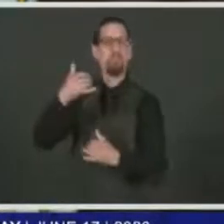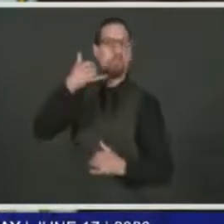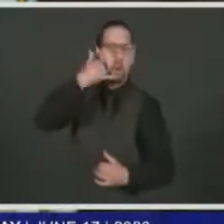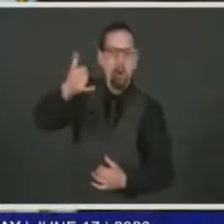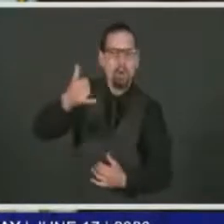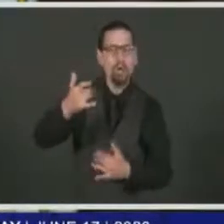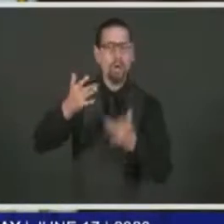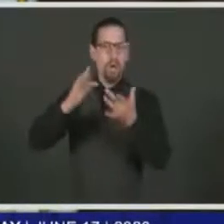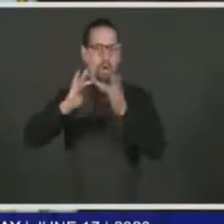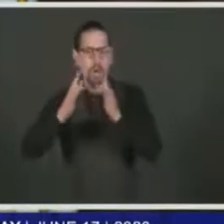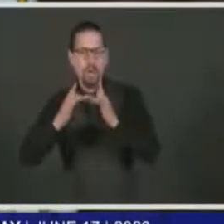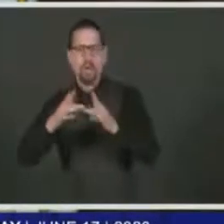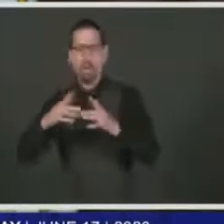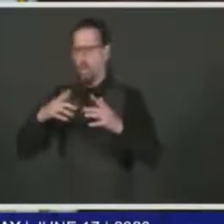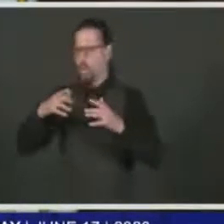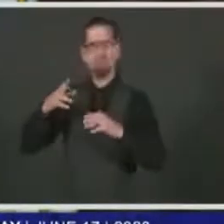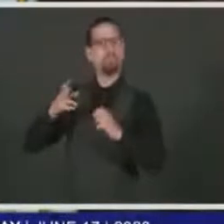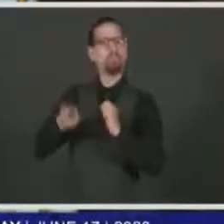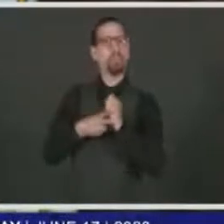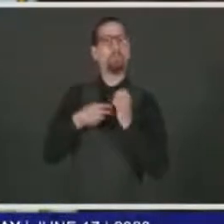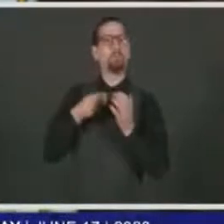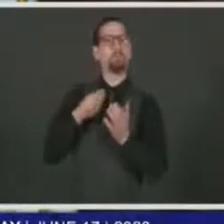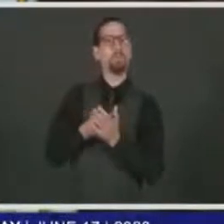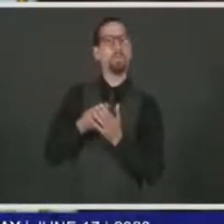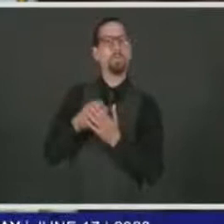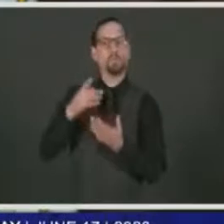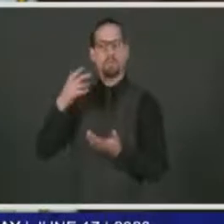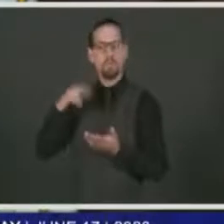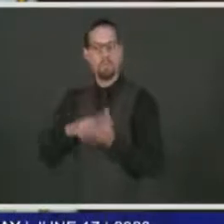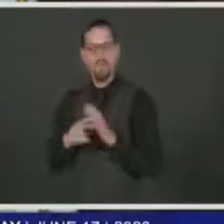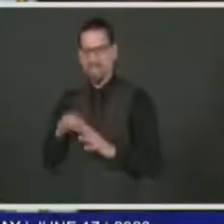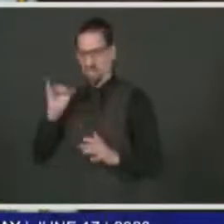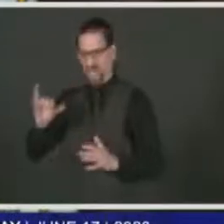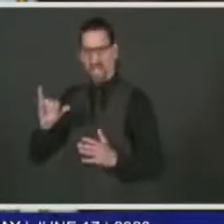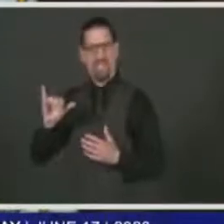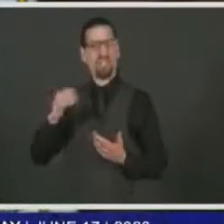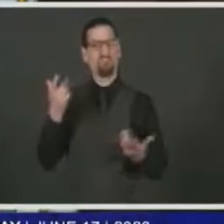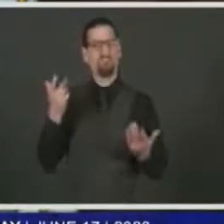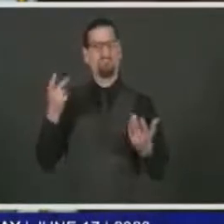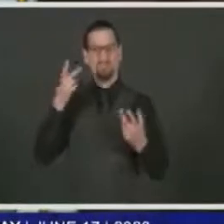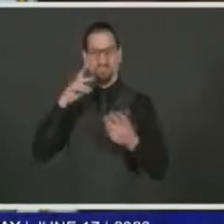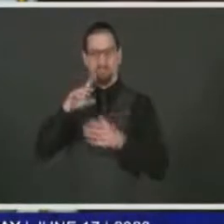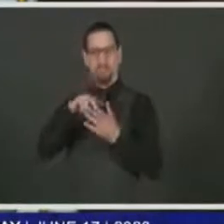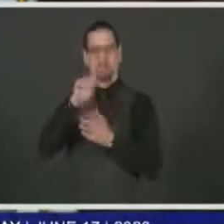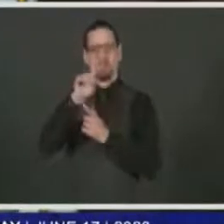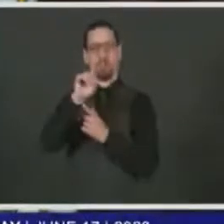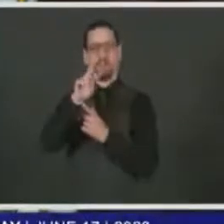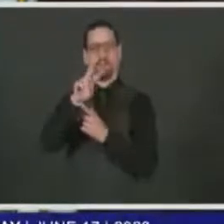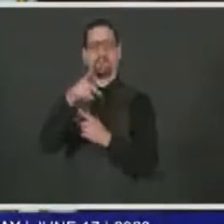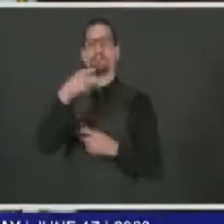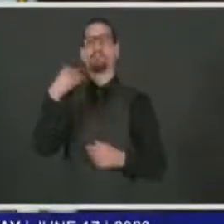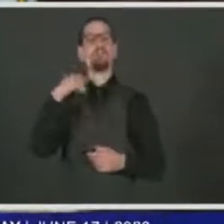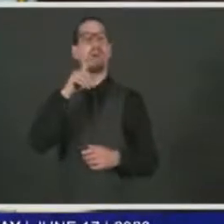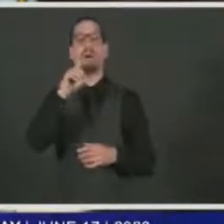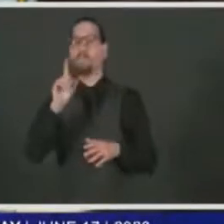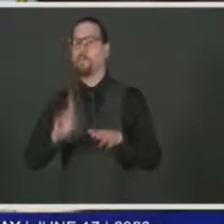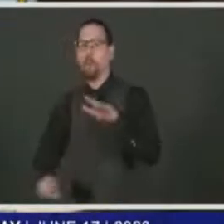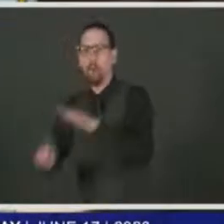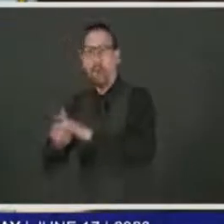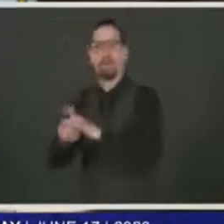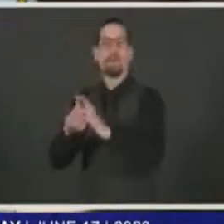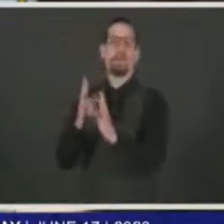the kind of thing that we're gonna look at. DMV by appointment only, never waiting in line again. I don't know if it's possible, but